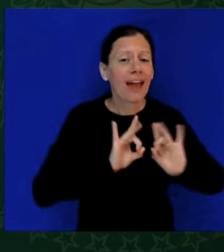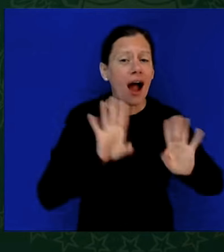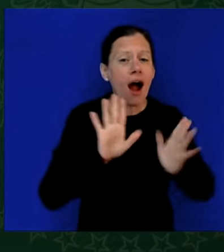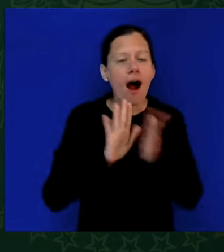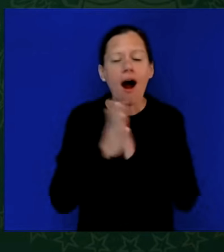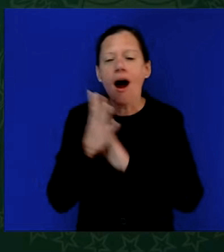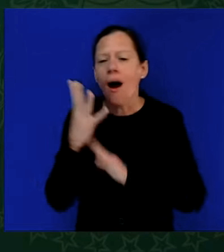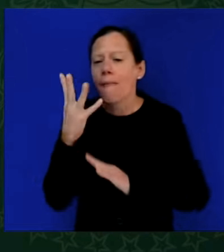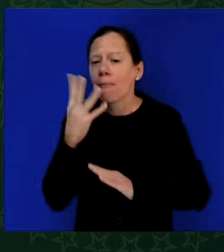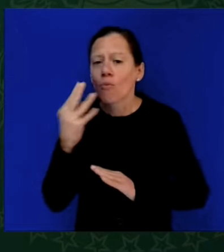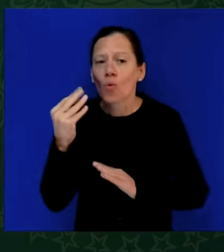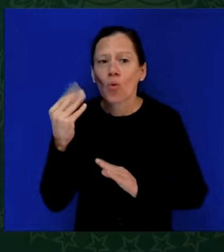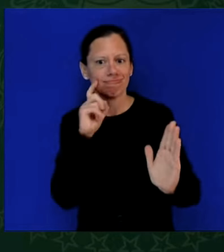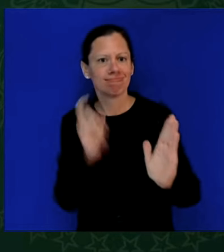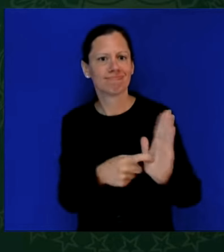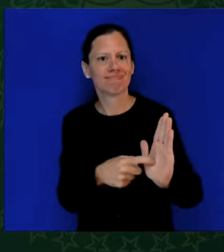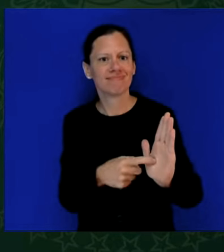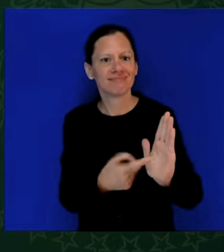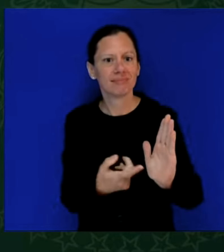but all has changed,